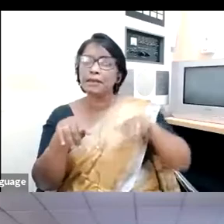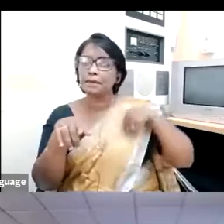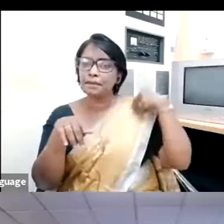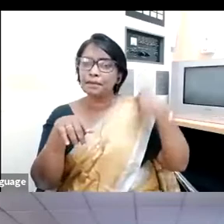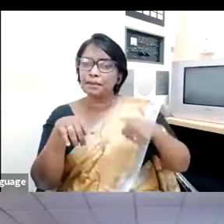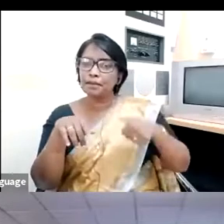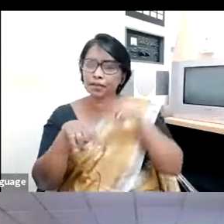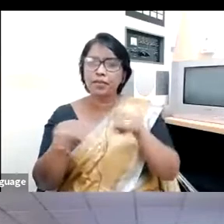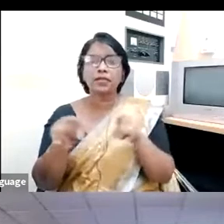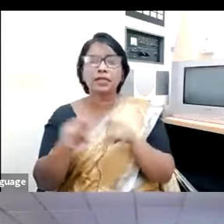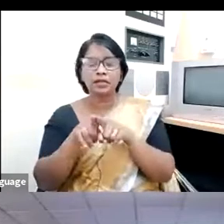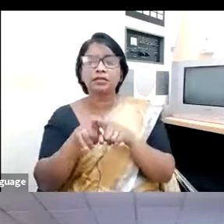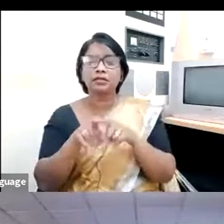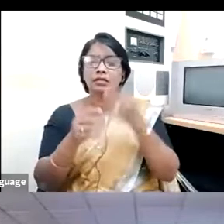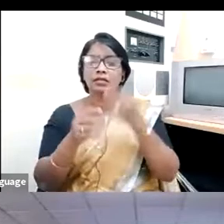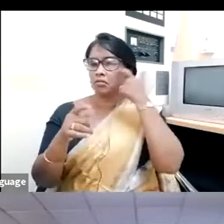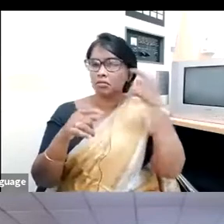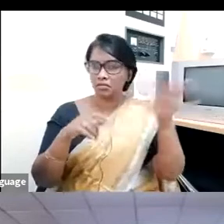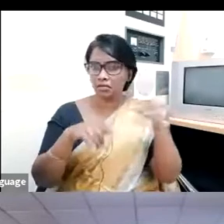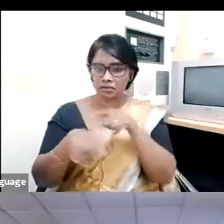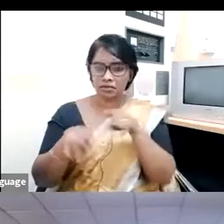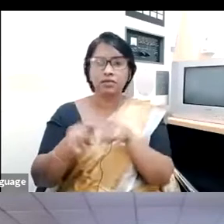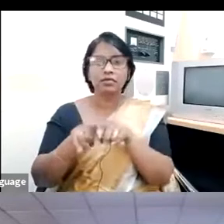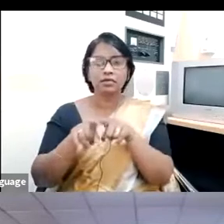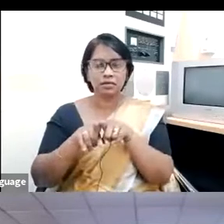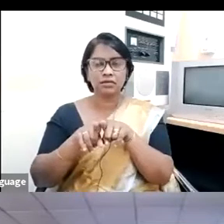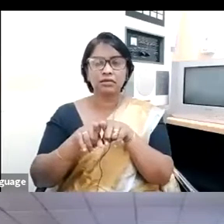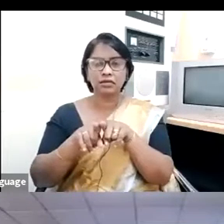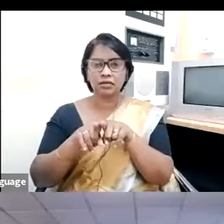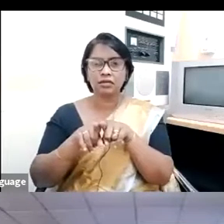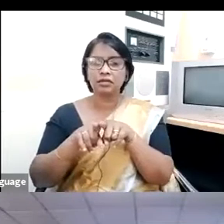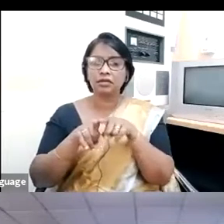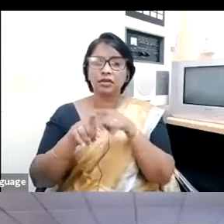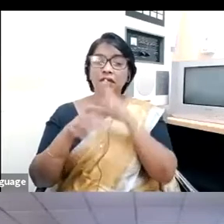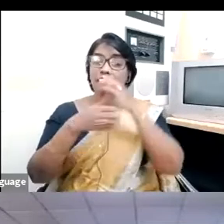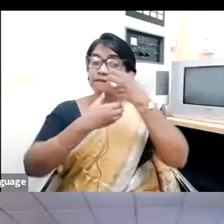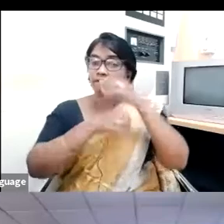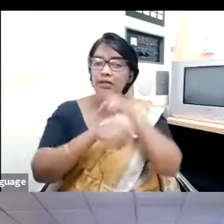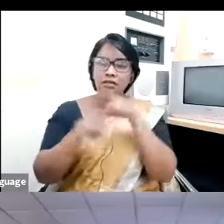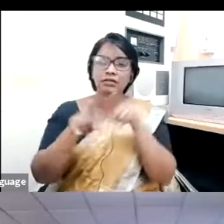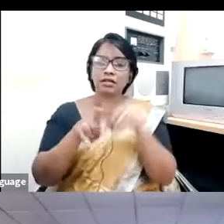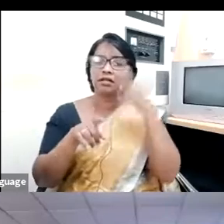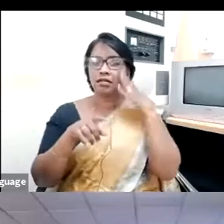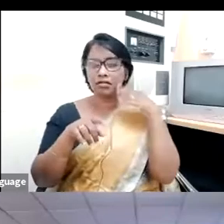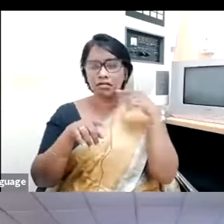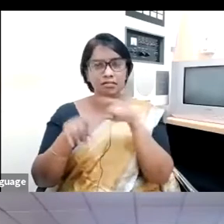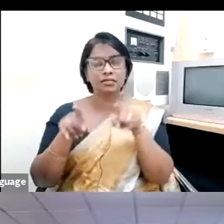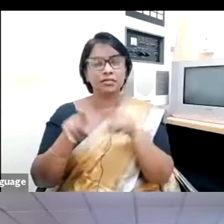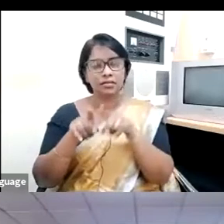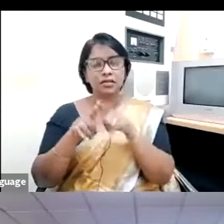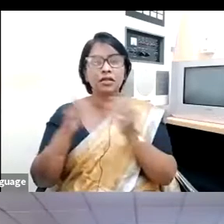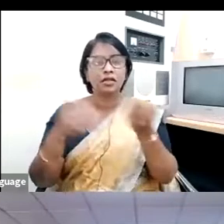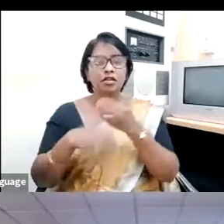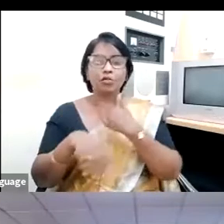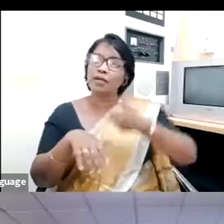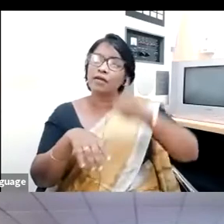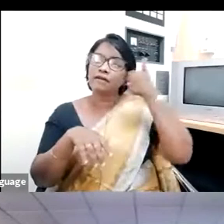science of the climate emergency. So I think we have some amazing messages. We have about 3-4 minutes to